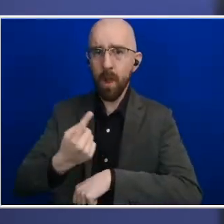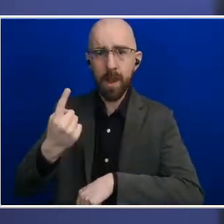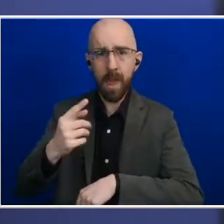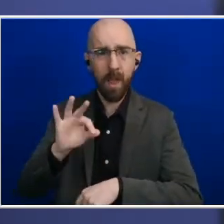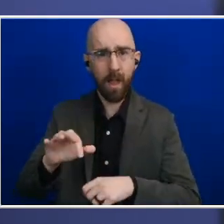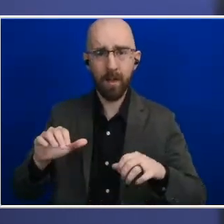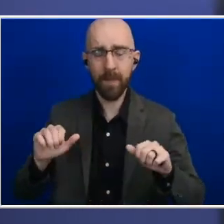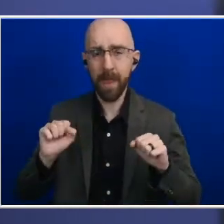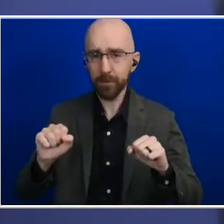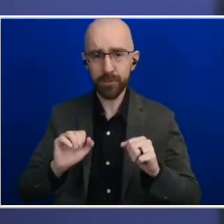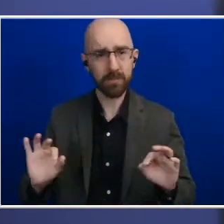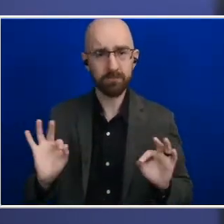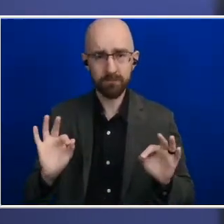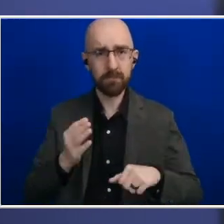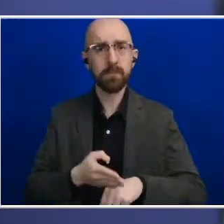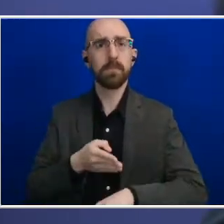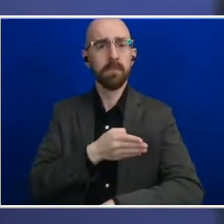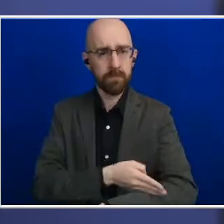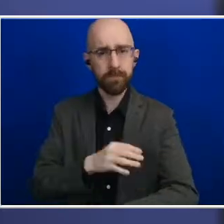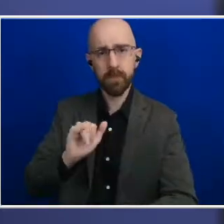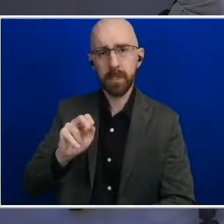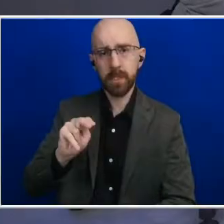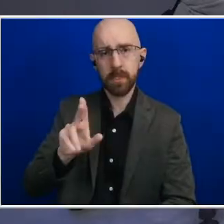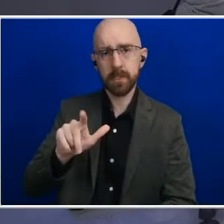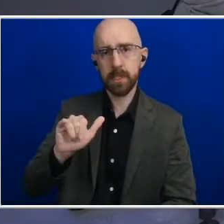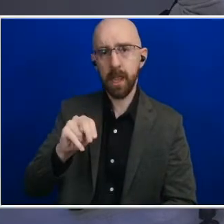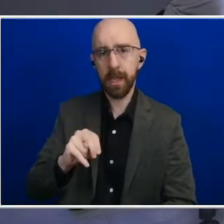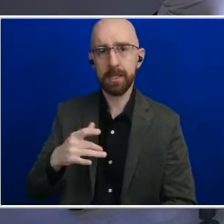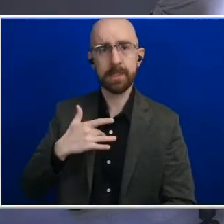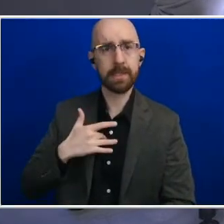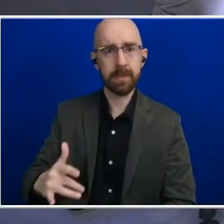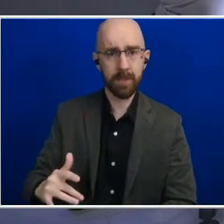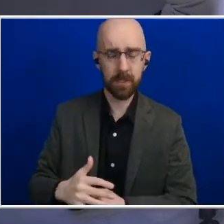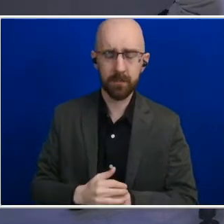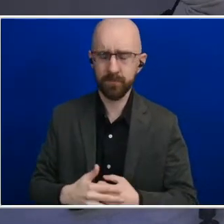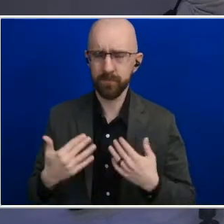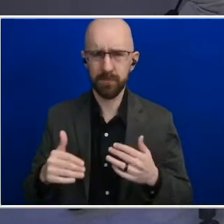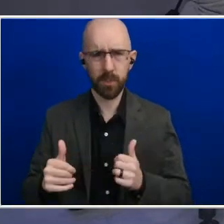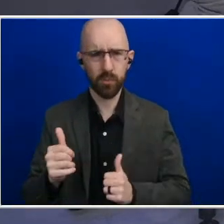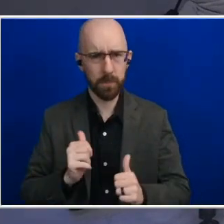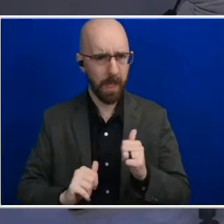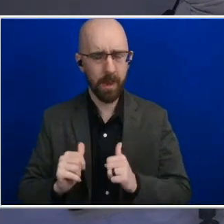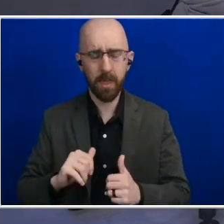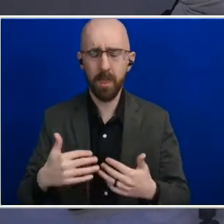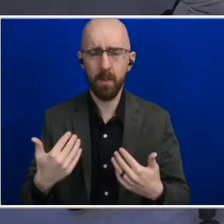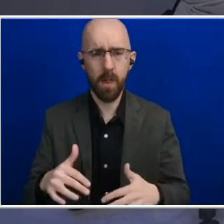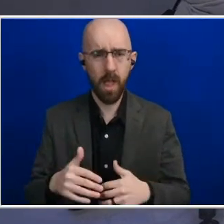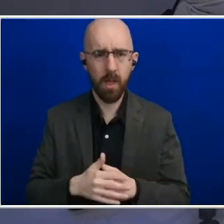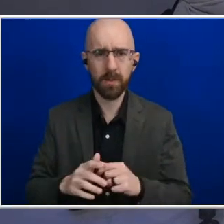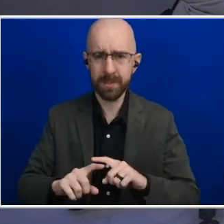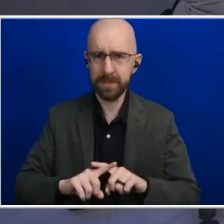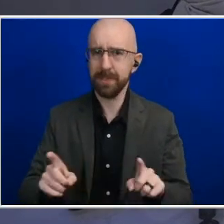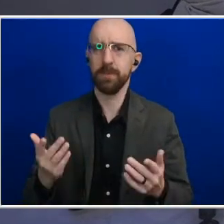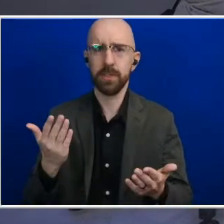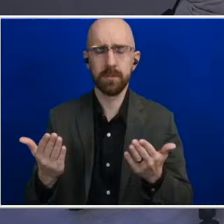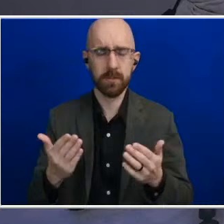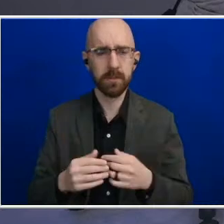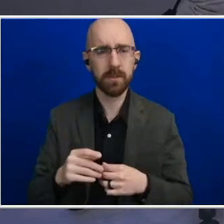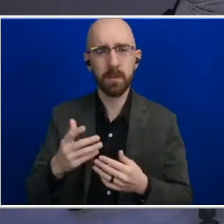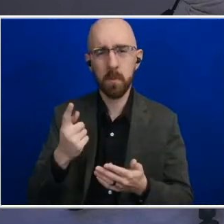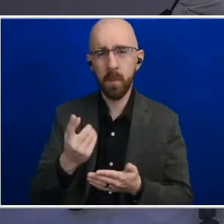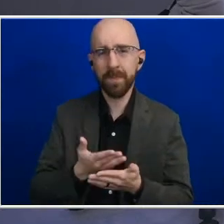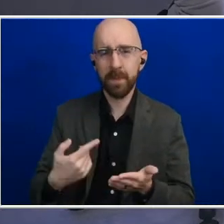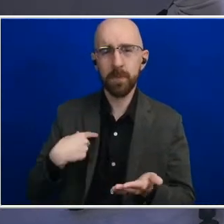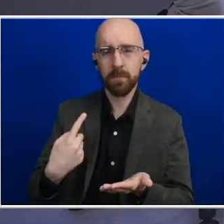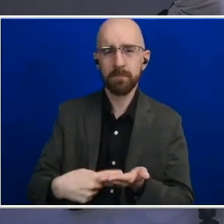your insulin sensitivity. That's dramatic, isn't it? So now, one of the things we talk about sometimes is our executive